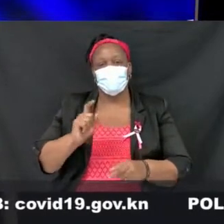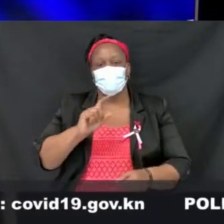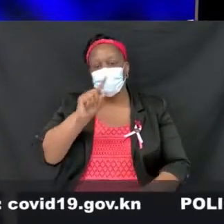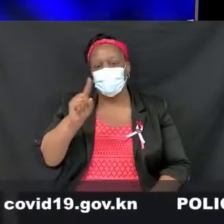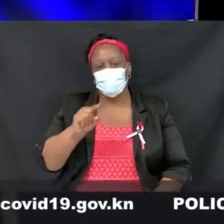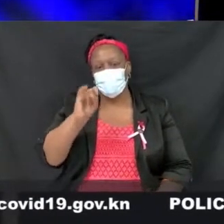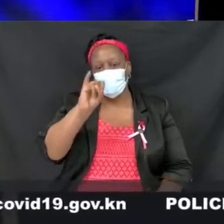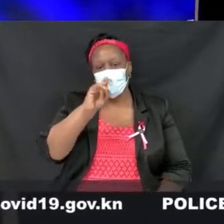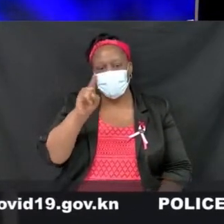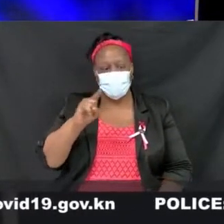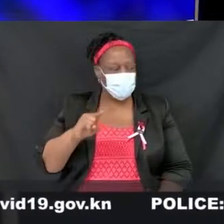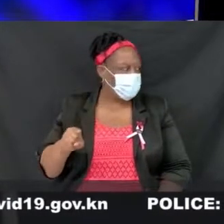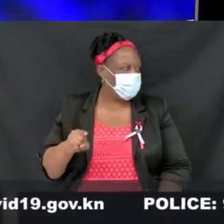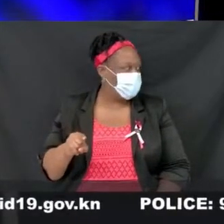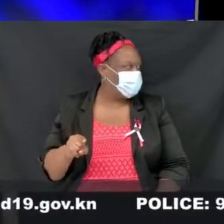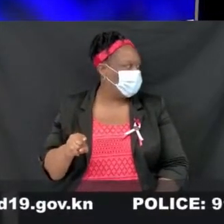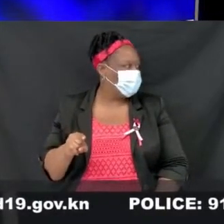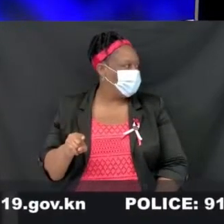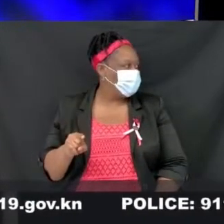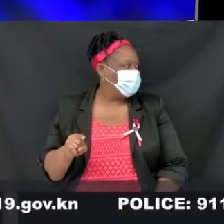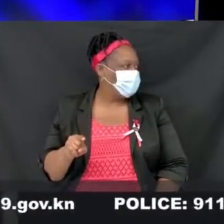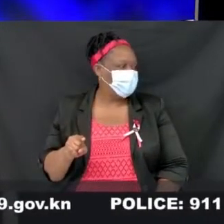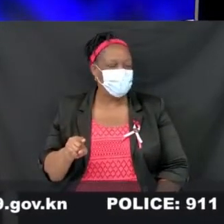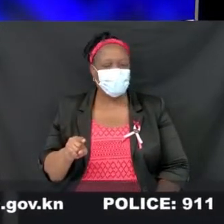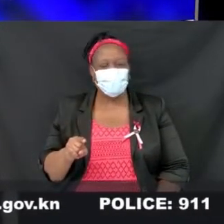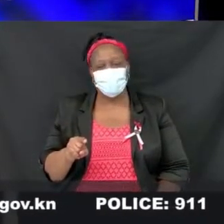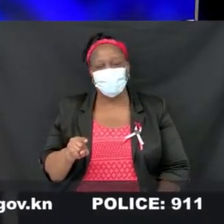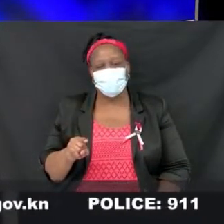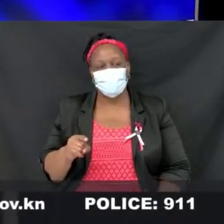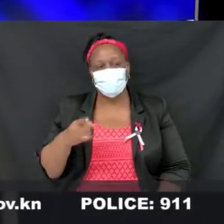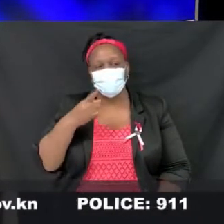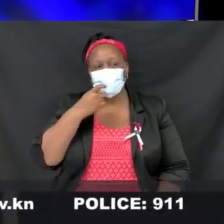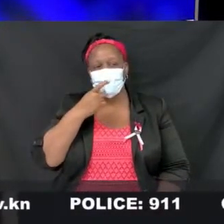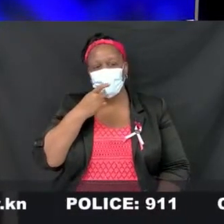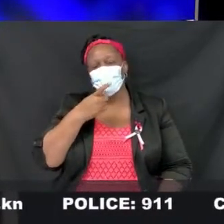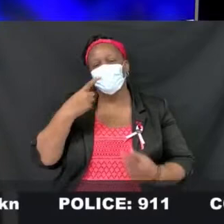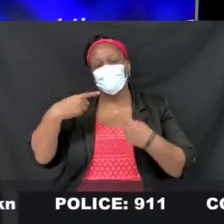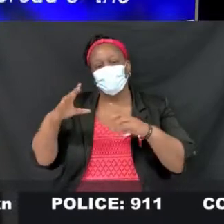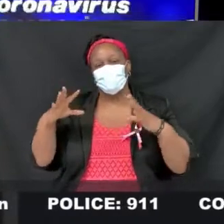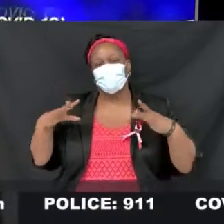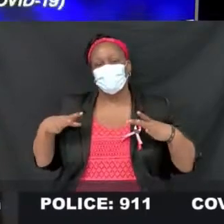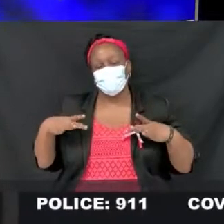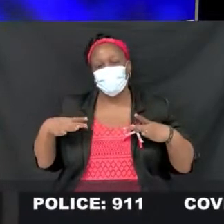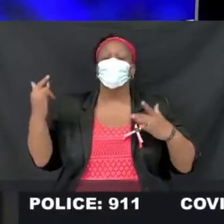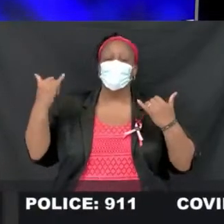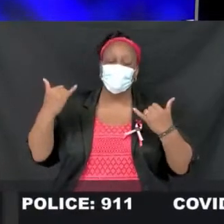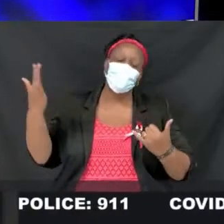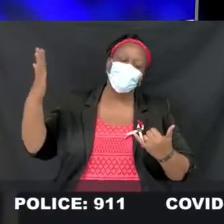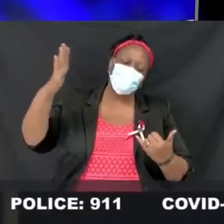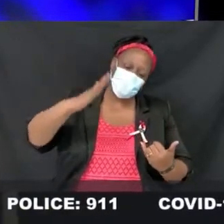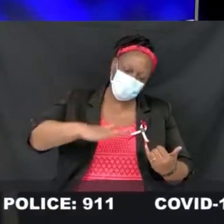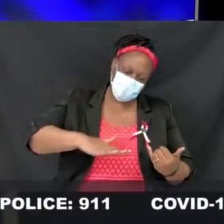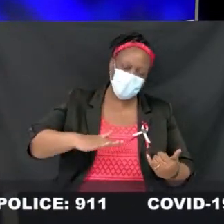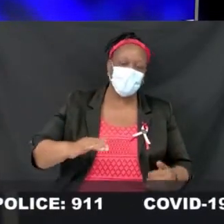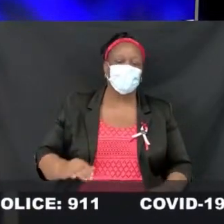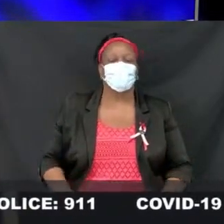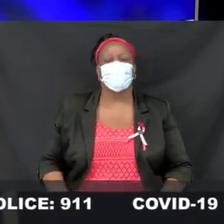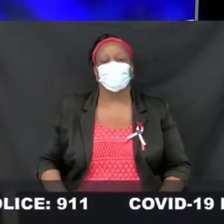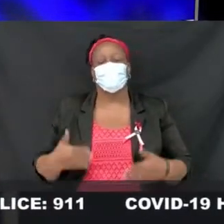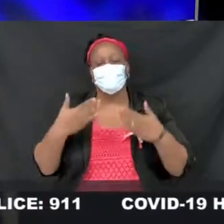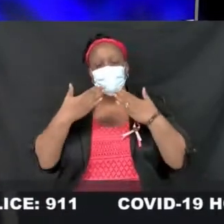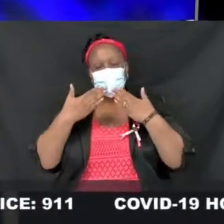tell you where he went, but we thank him very much, and we thank ZIZ for